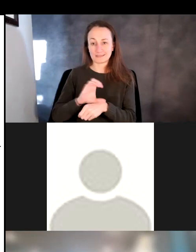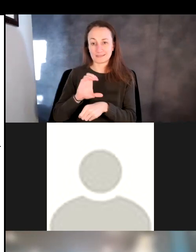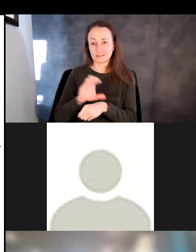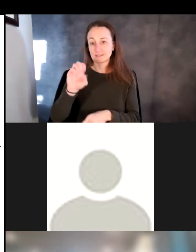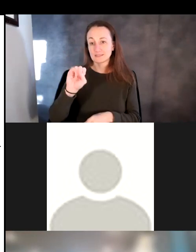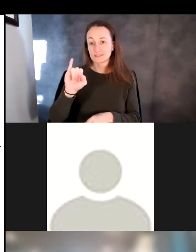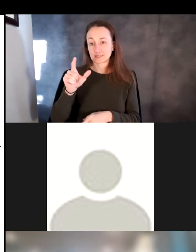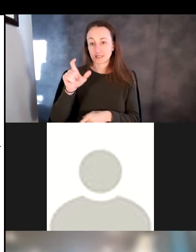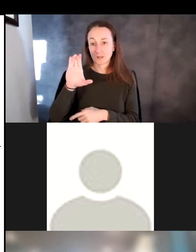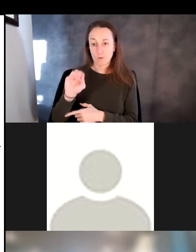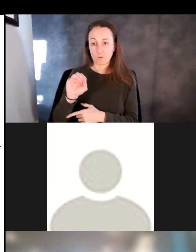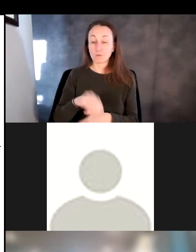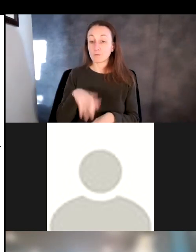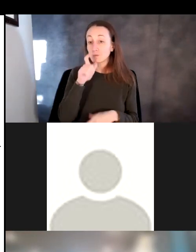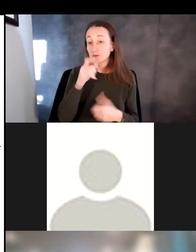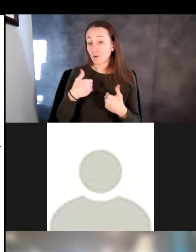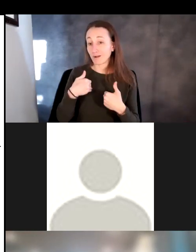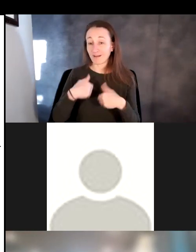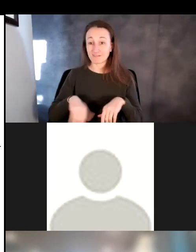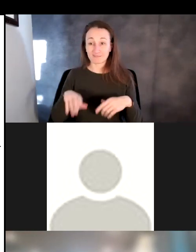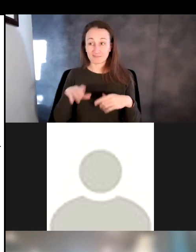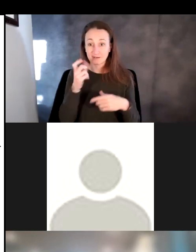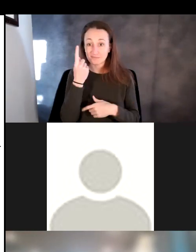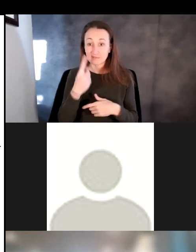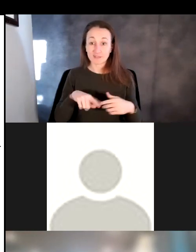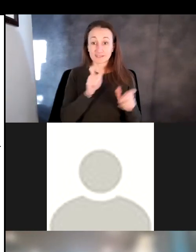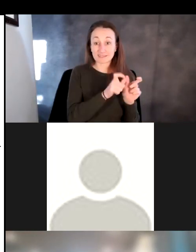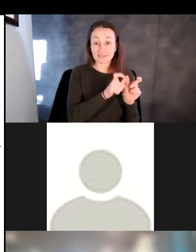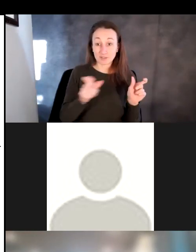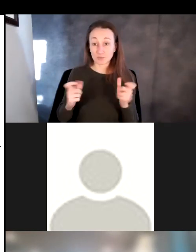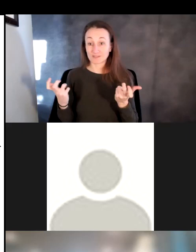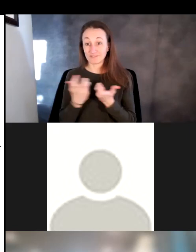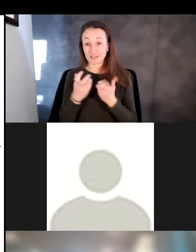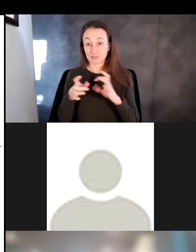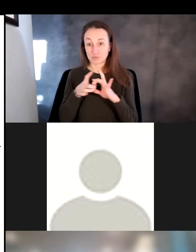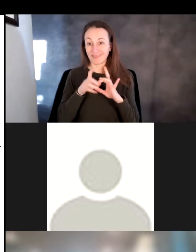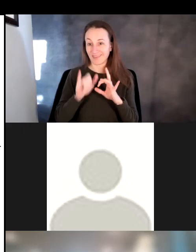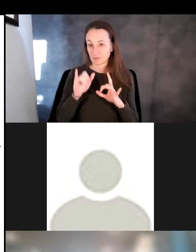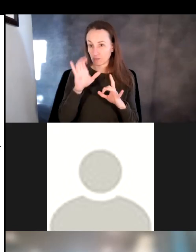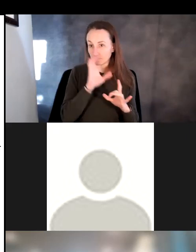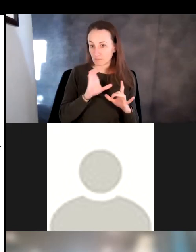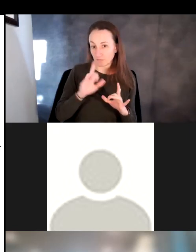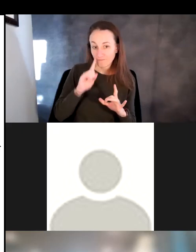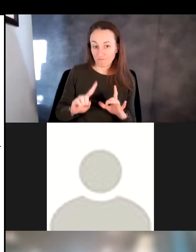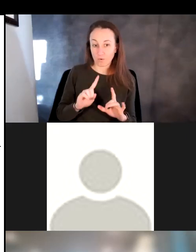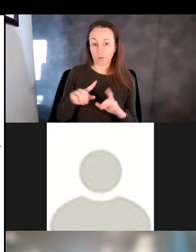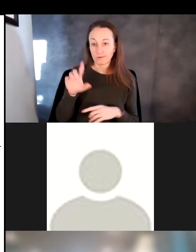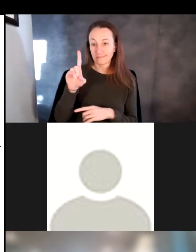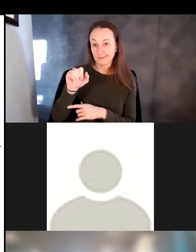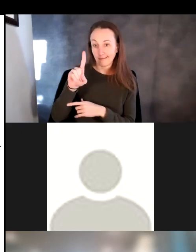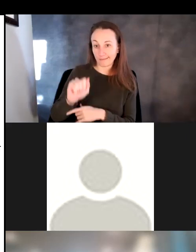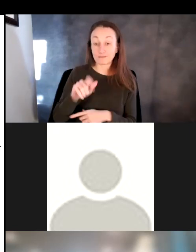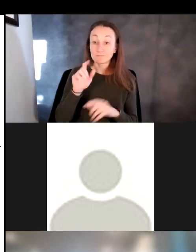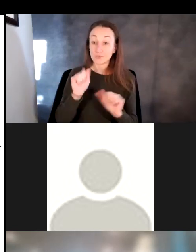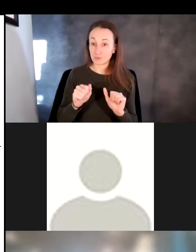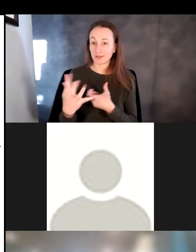We don't have a physical understanding of the sequence fitness relationship, but that's why we're going to learn from data. So obviously you can incorporate domain